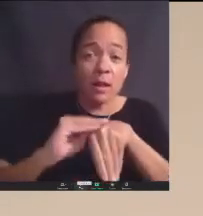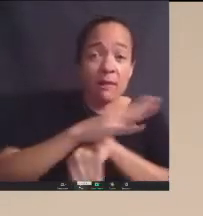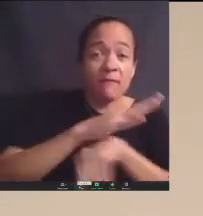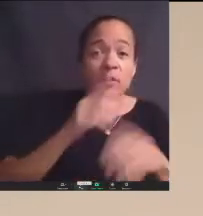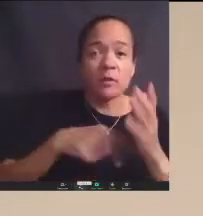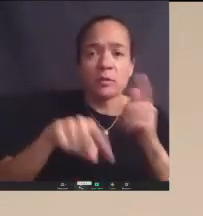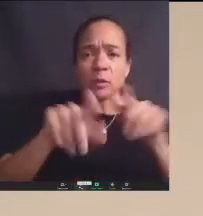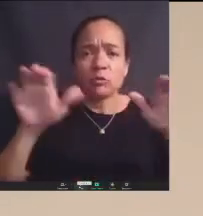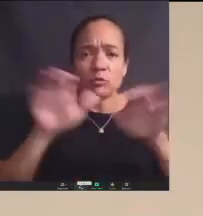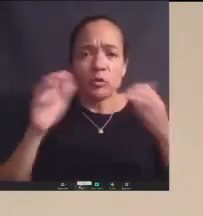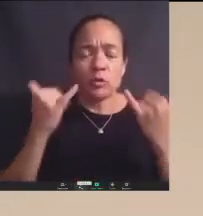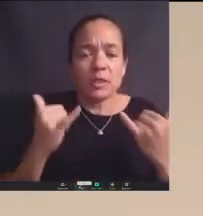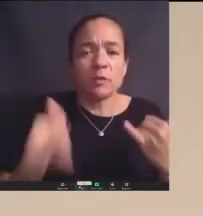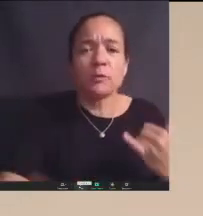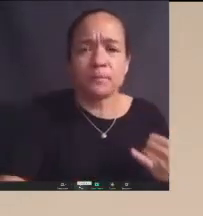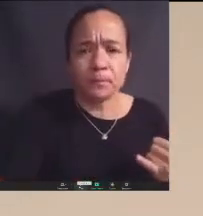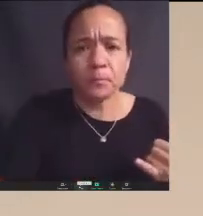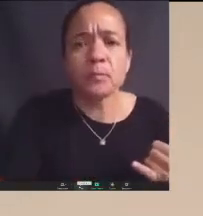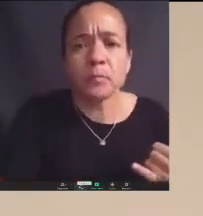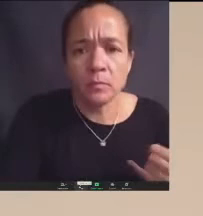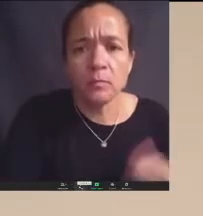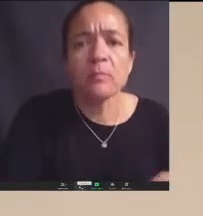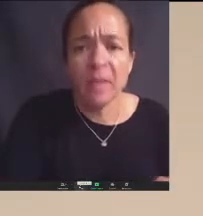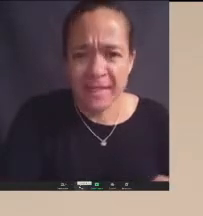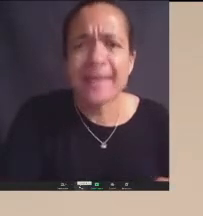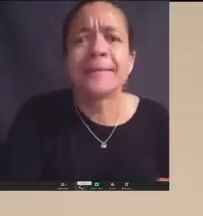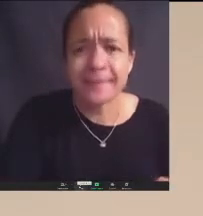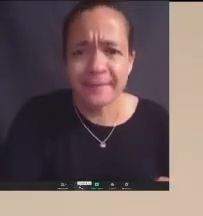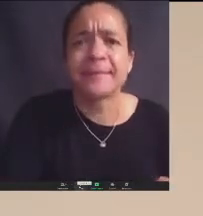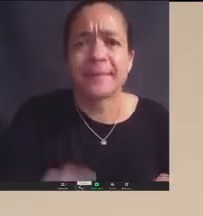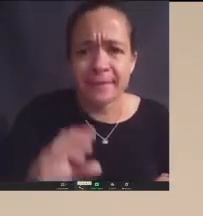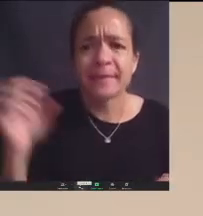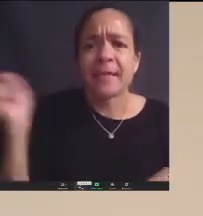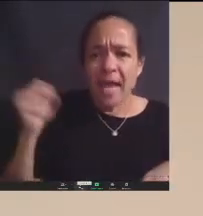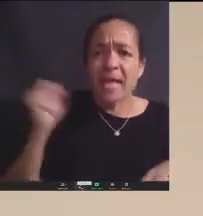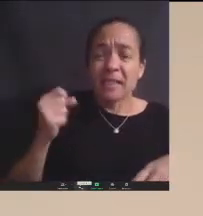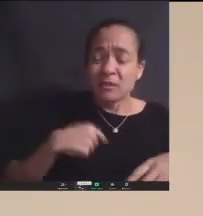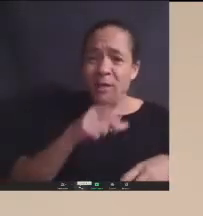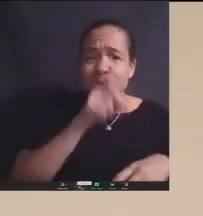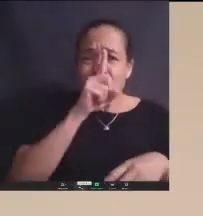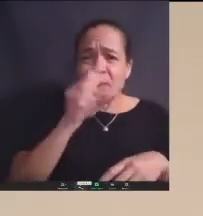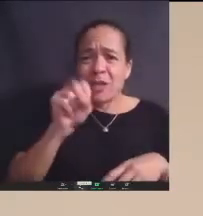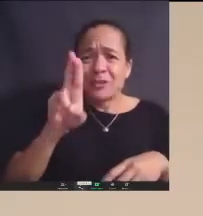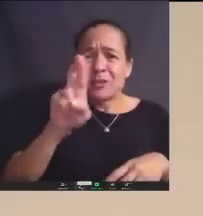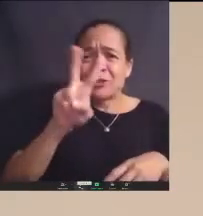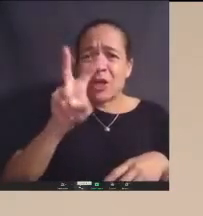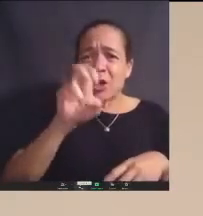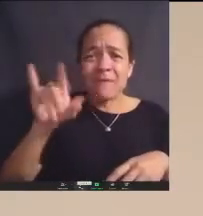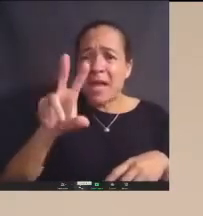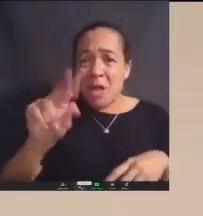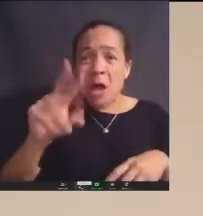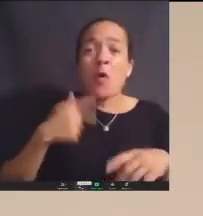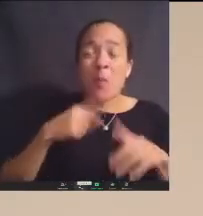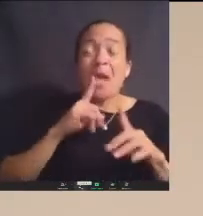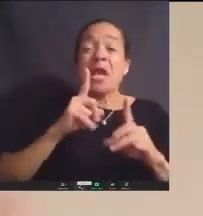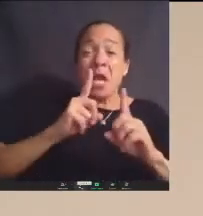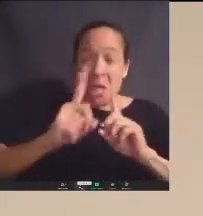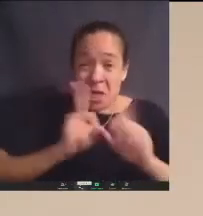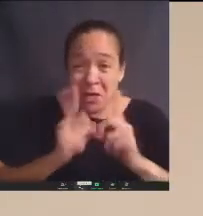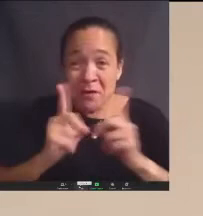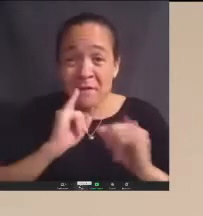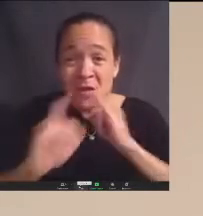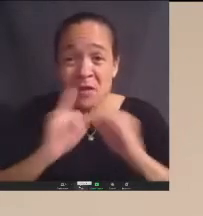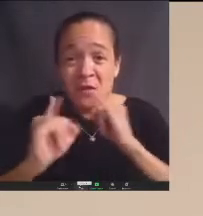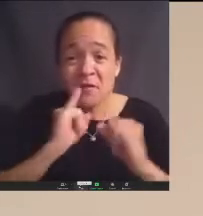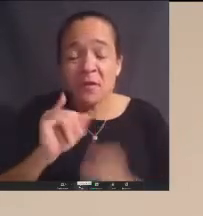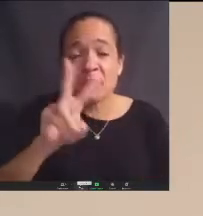All unsung heroes. In fact, we didn't just survey, we interviewed. We interviewed 2,000 Black men. And part of the questioning was, what do you do to